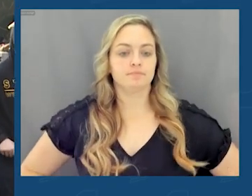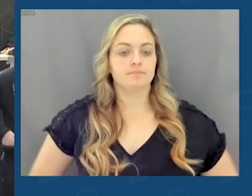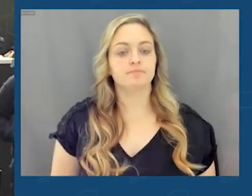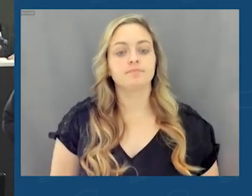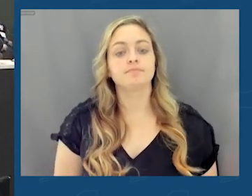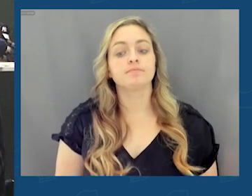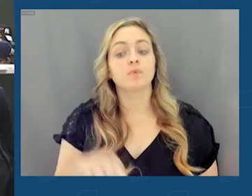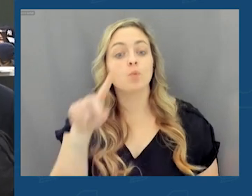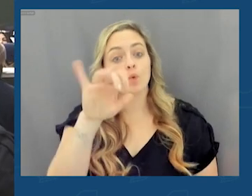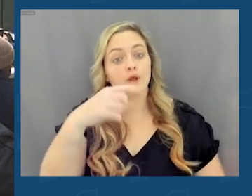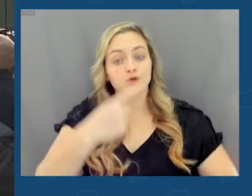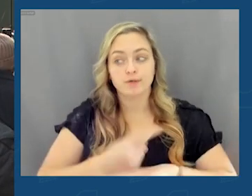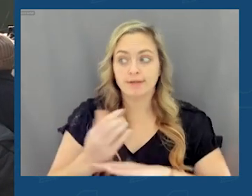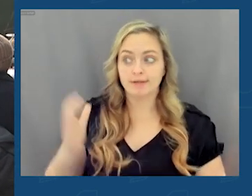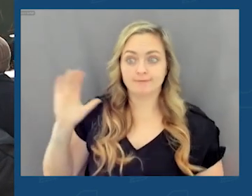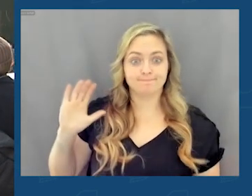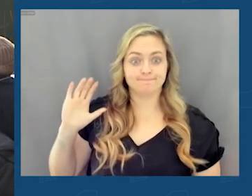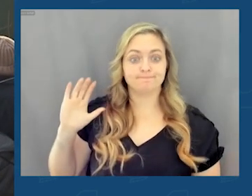100 days ago,